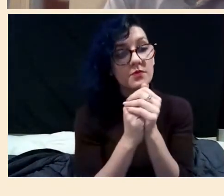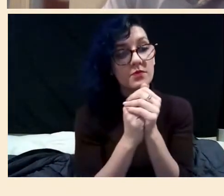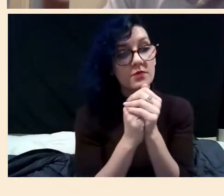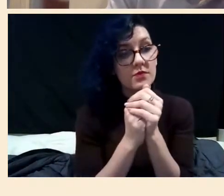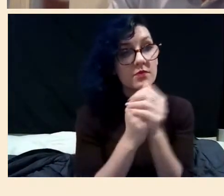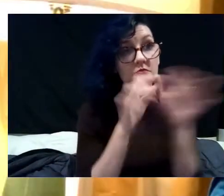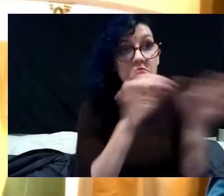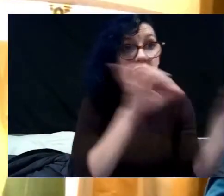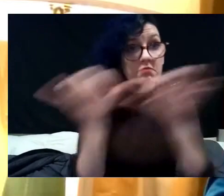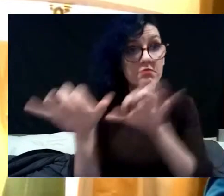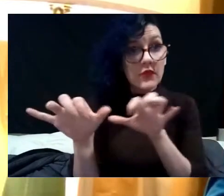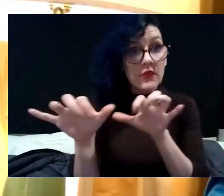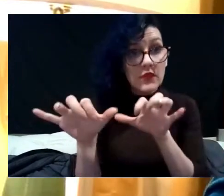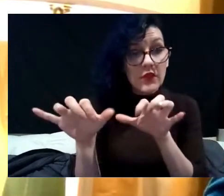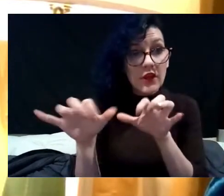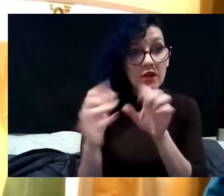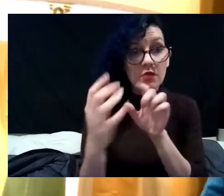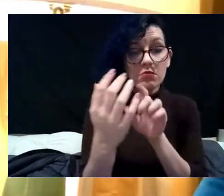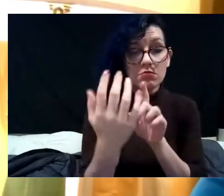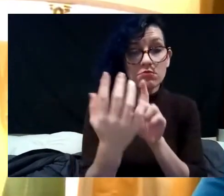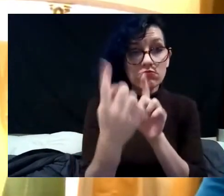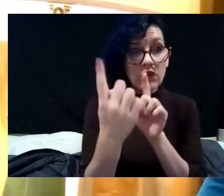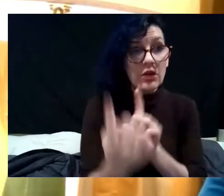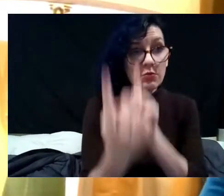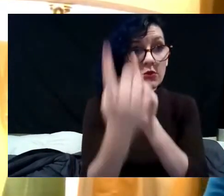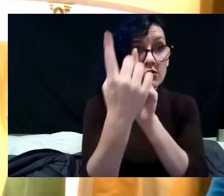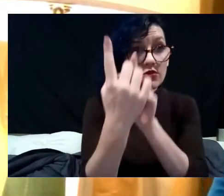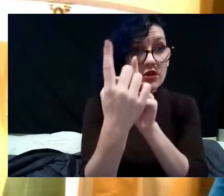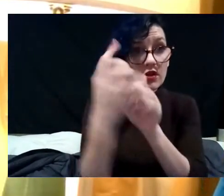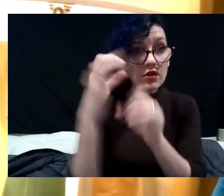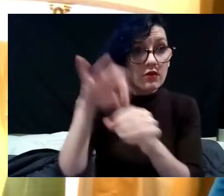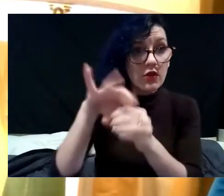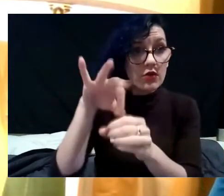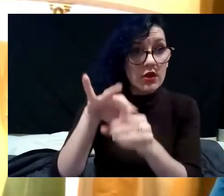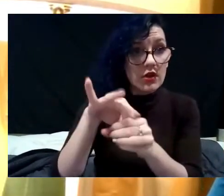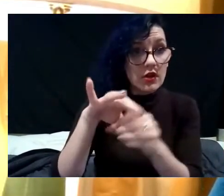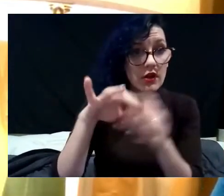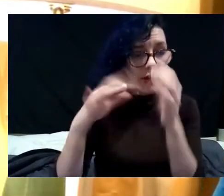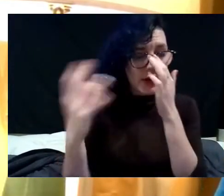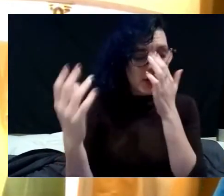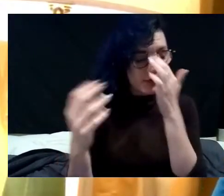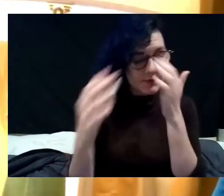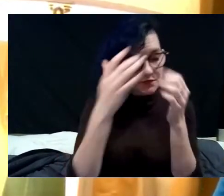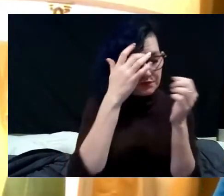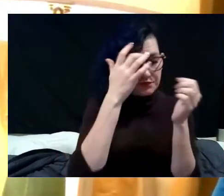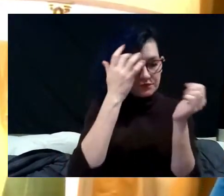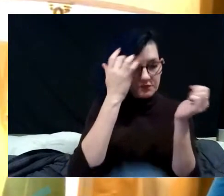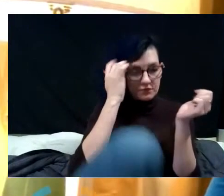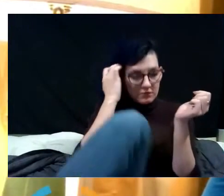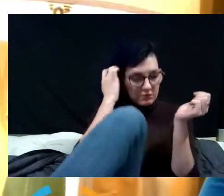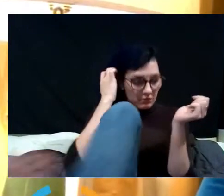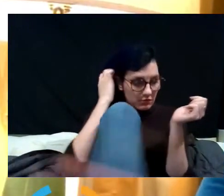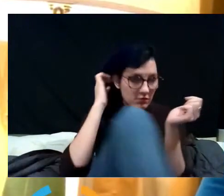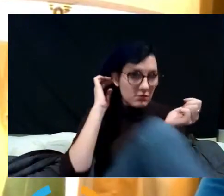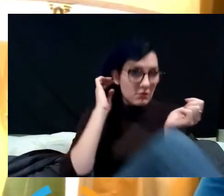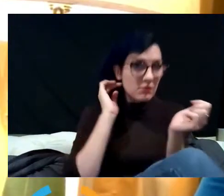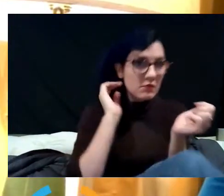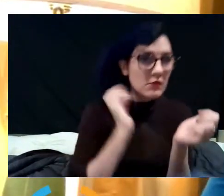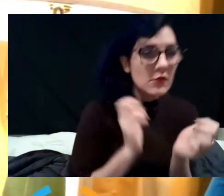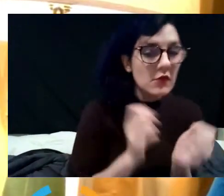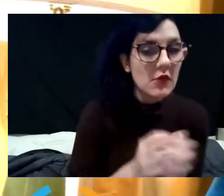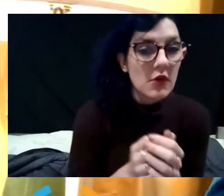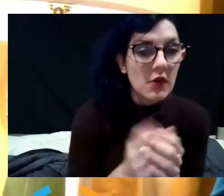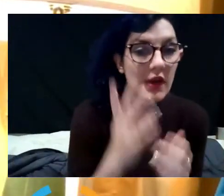those? You know, I was around when the Rajneeshis were in Antelope, and there have been other